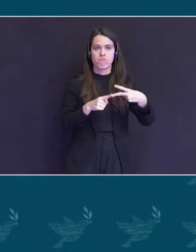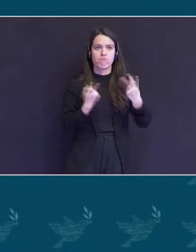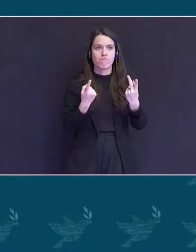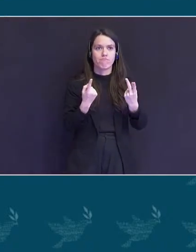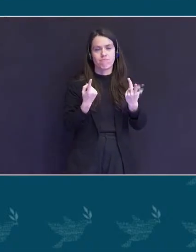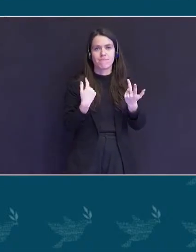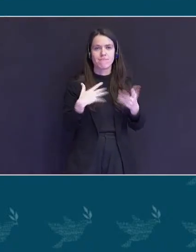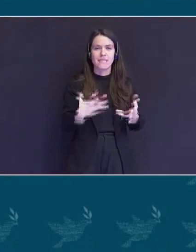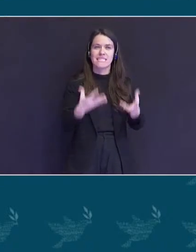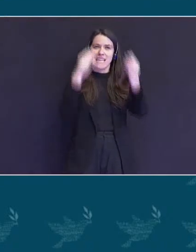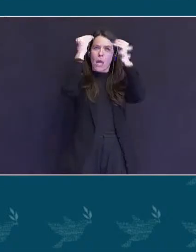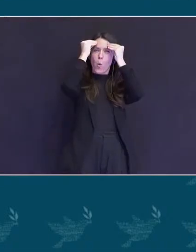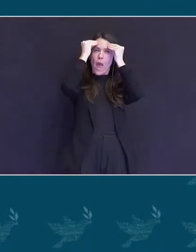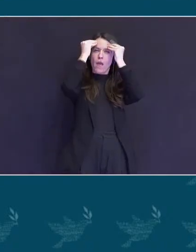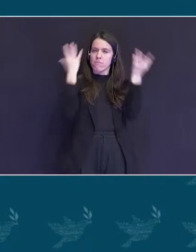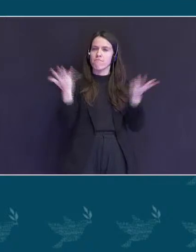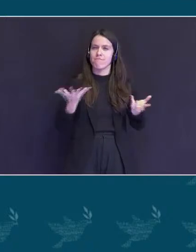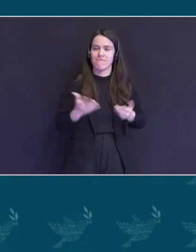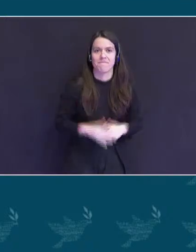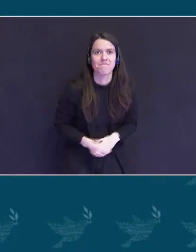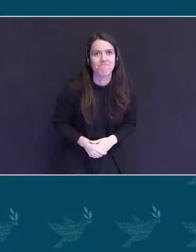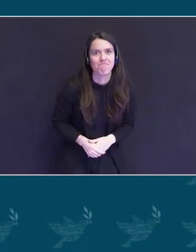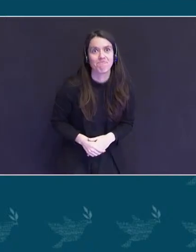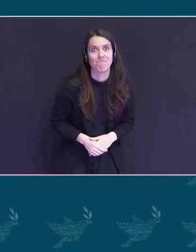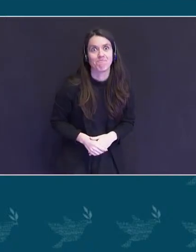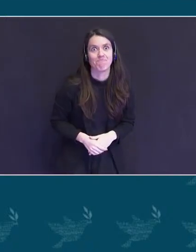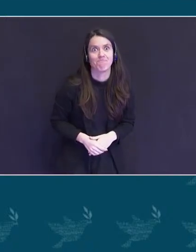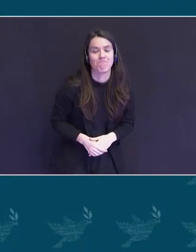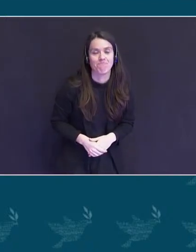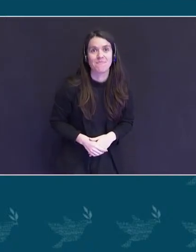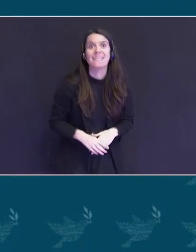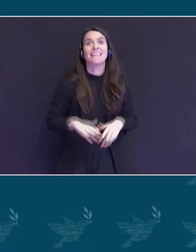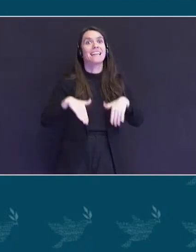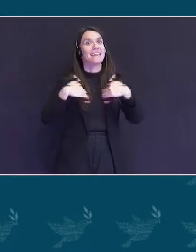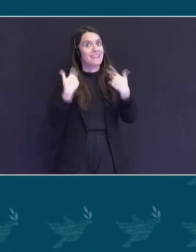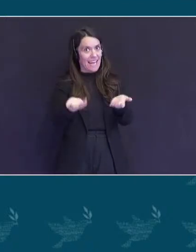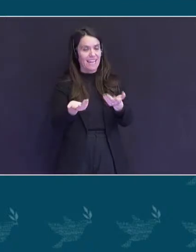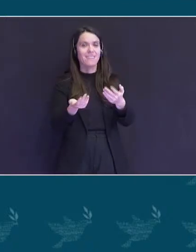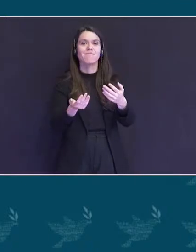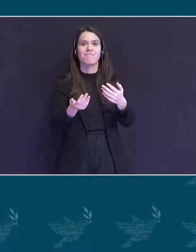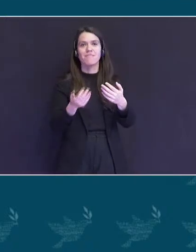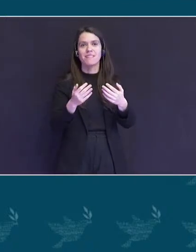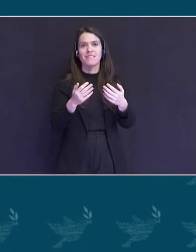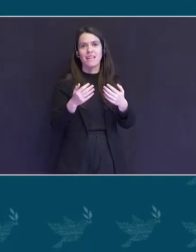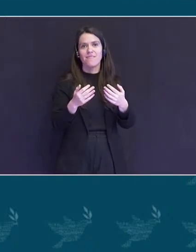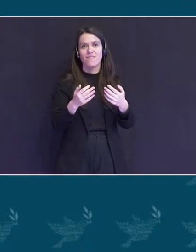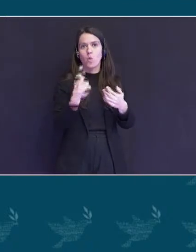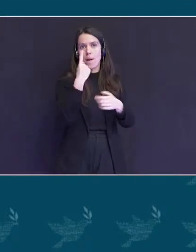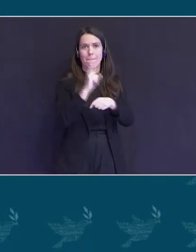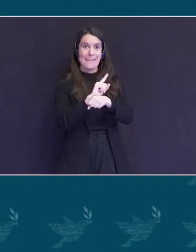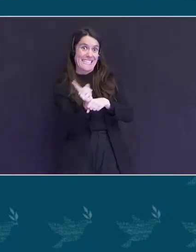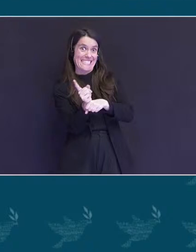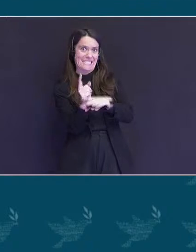takeaway recommendations, and you will have 1 minute to answer the second question.